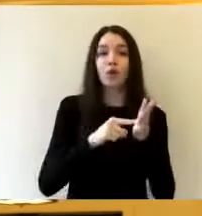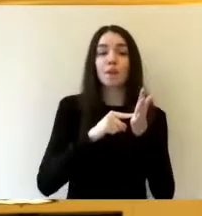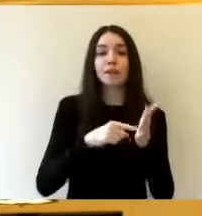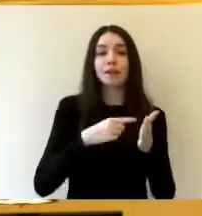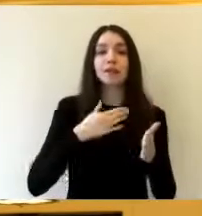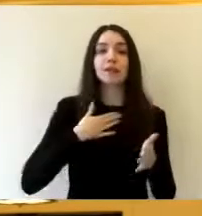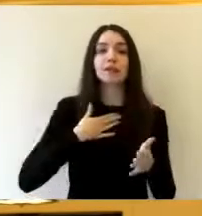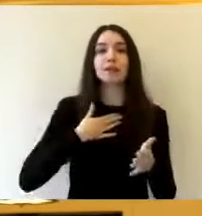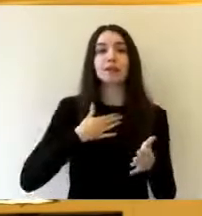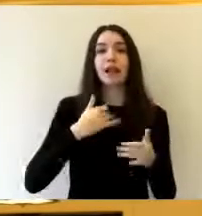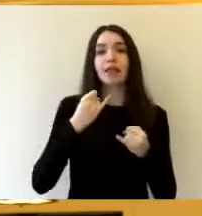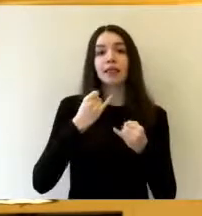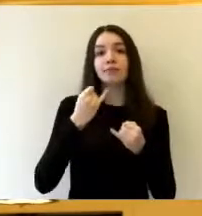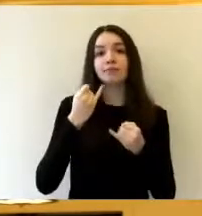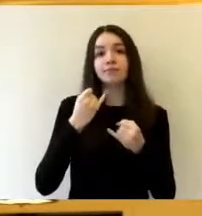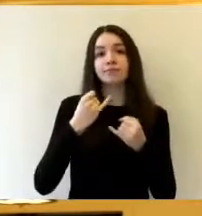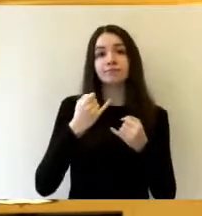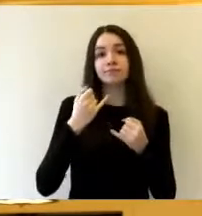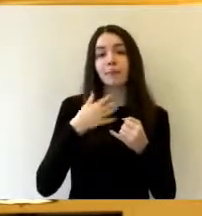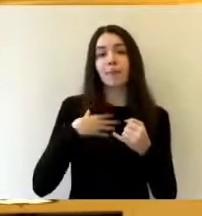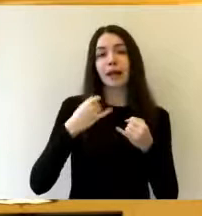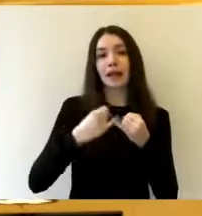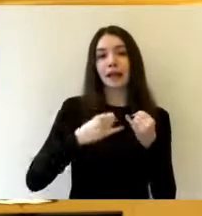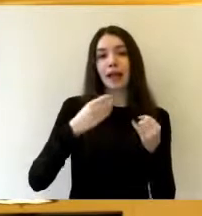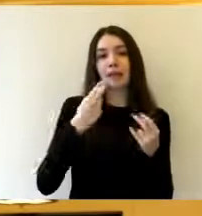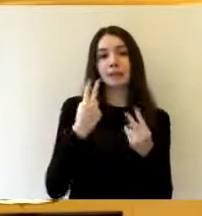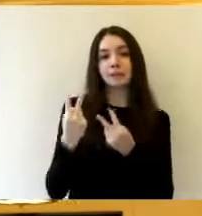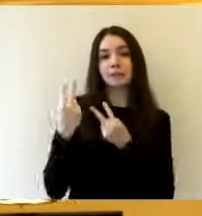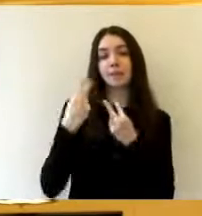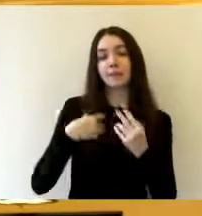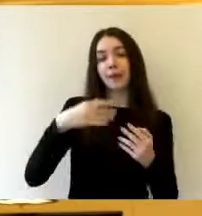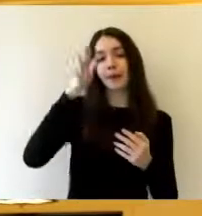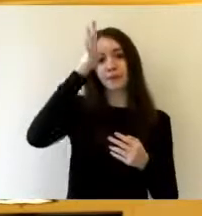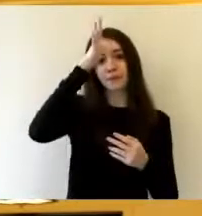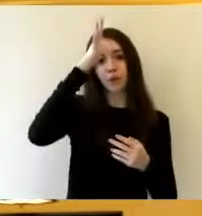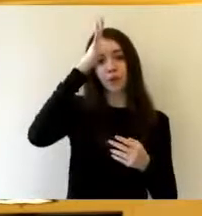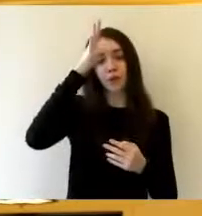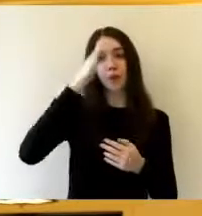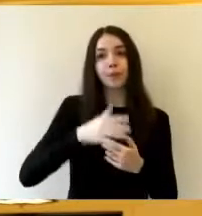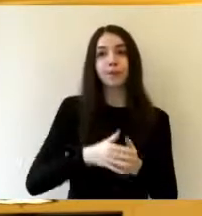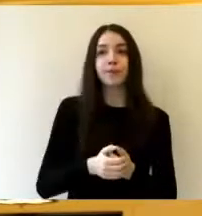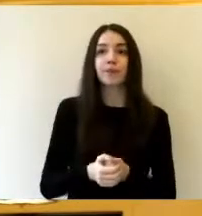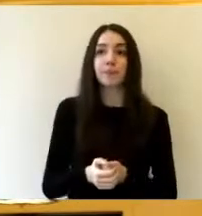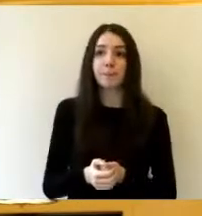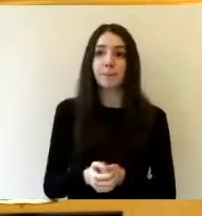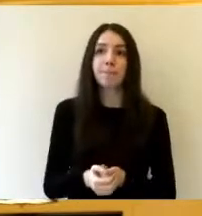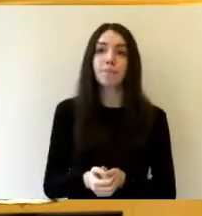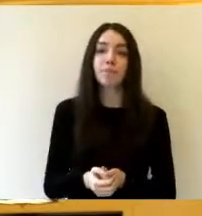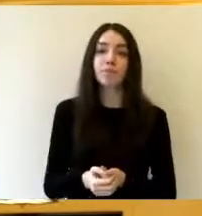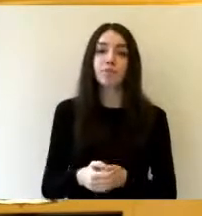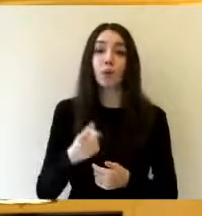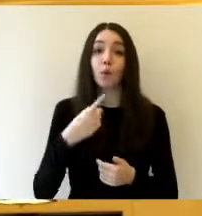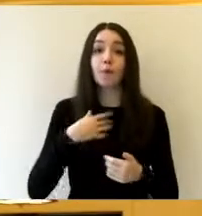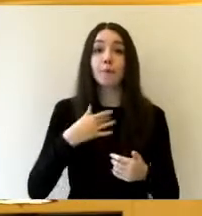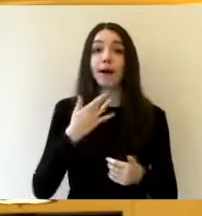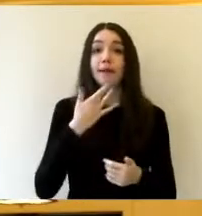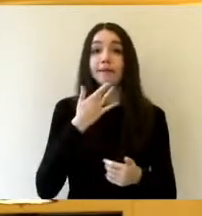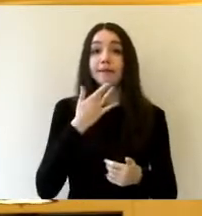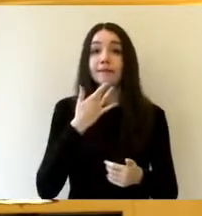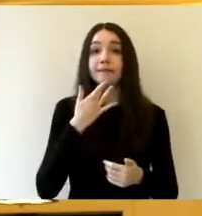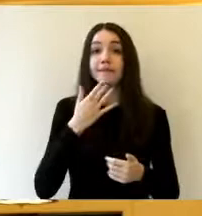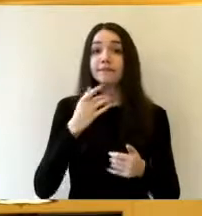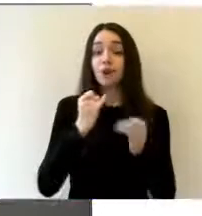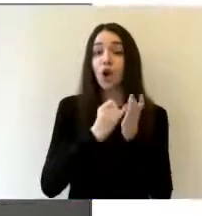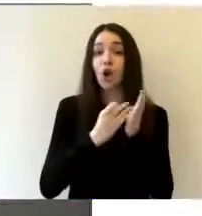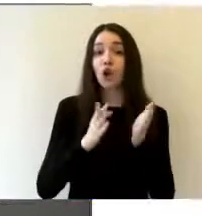cancer in the home. And so I think of that in terms of the artwork that I like as well. One of my favorite artists is Ron Mueck. He's